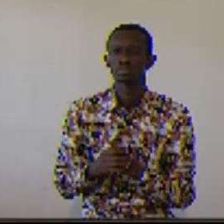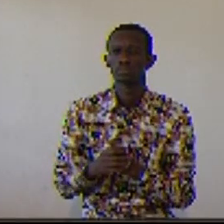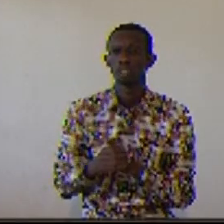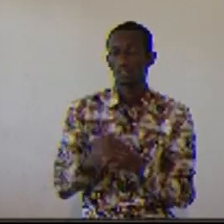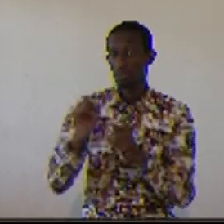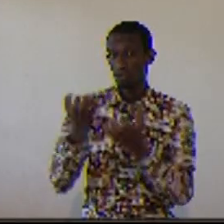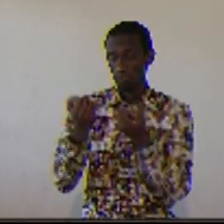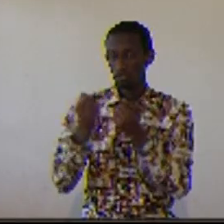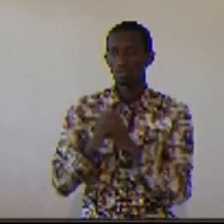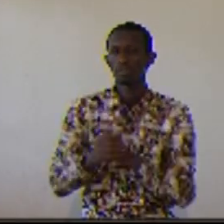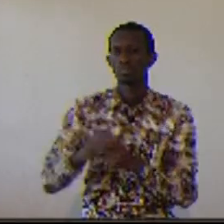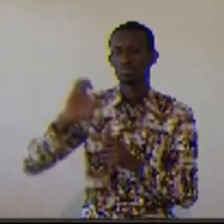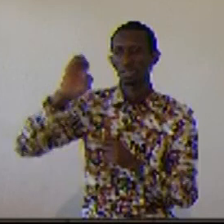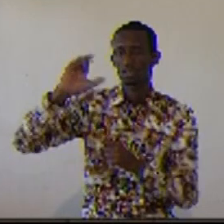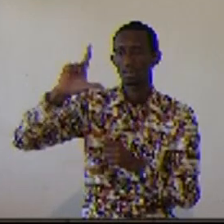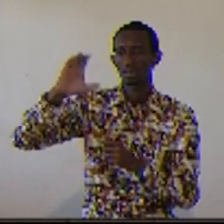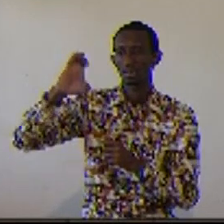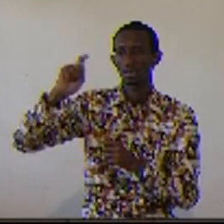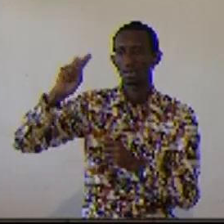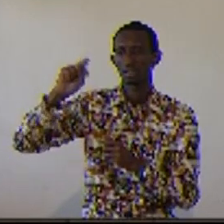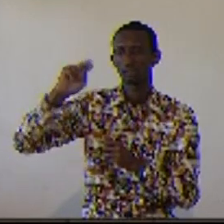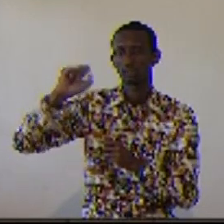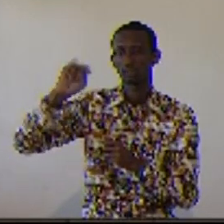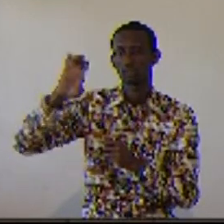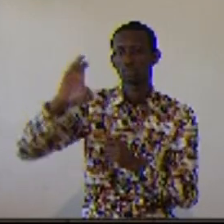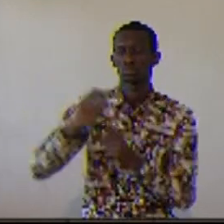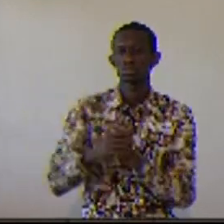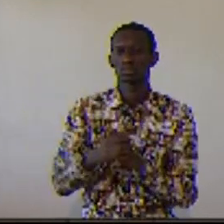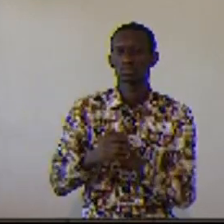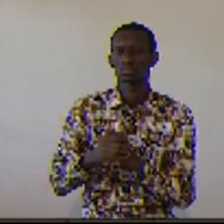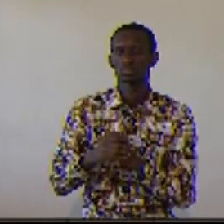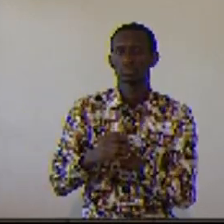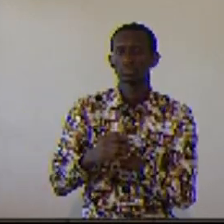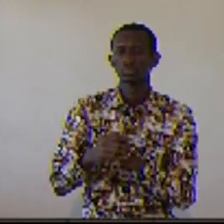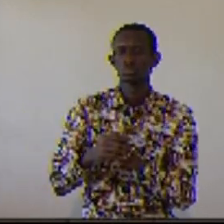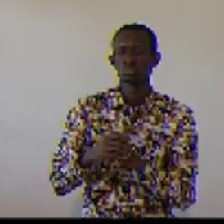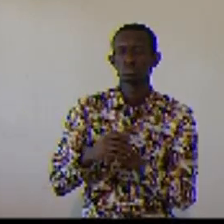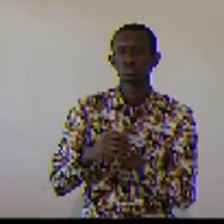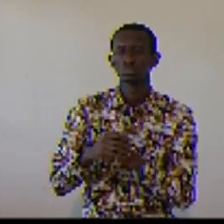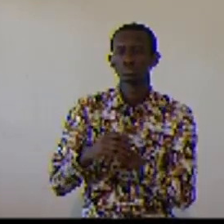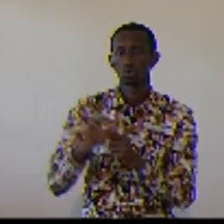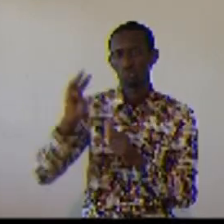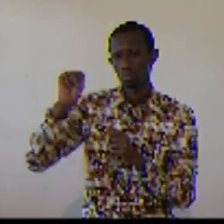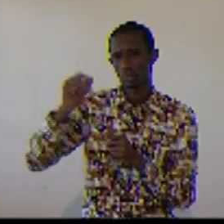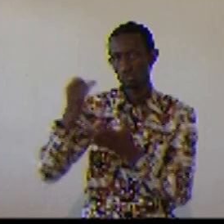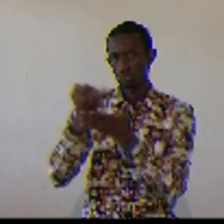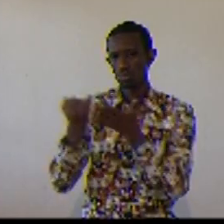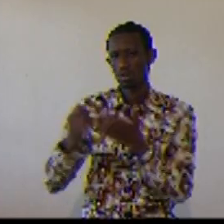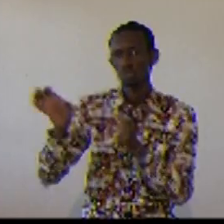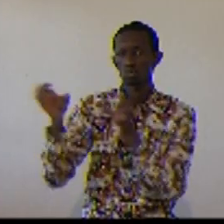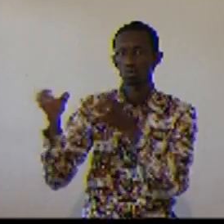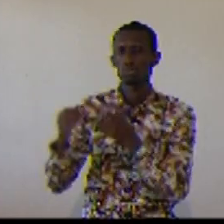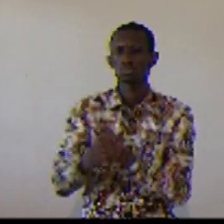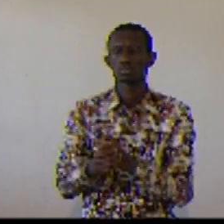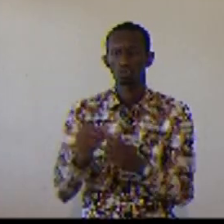donating group, these are examples. The alkyl groups, the amine, the hydroxyl, and so on. So